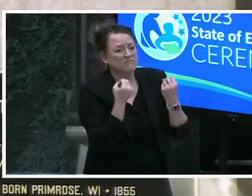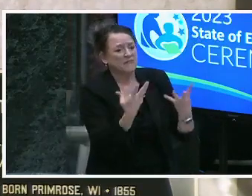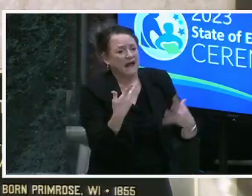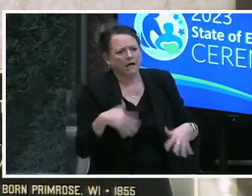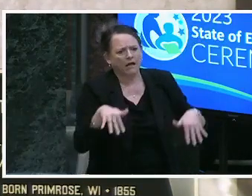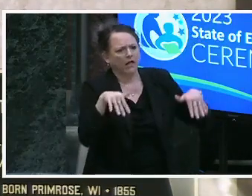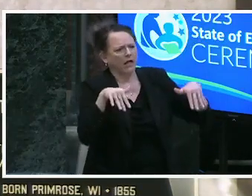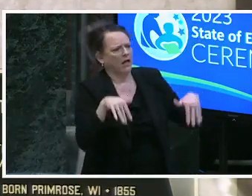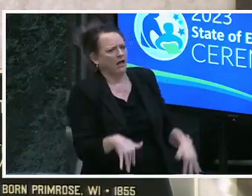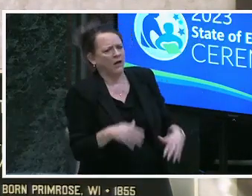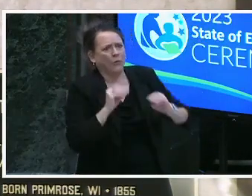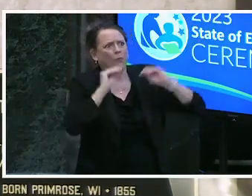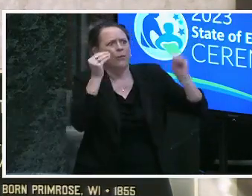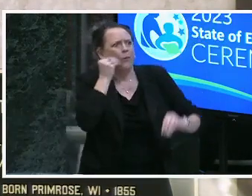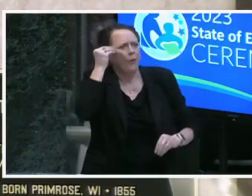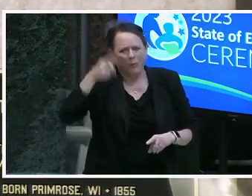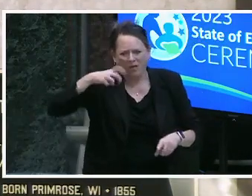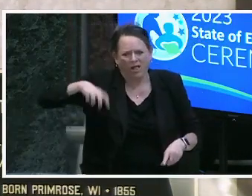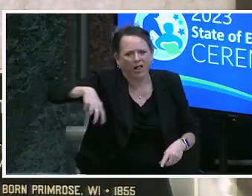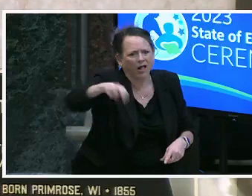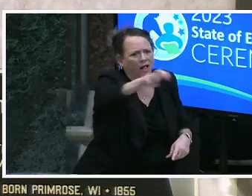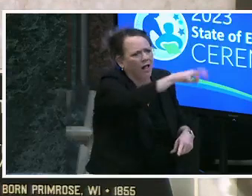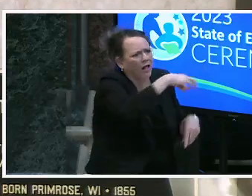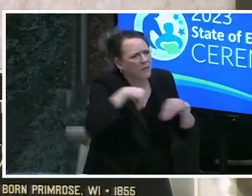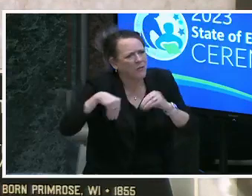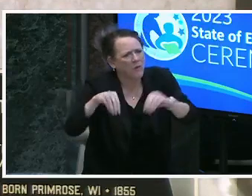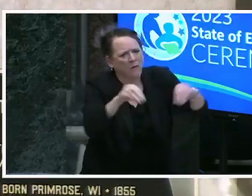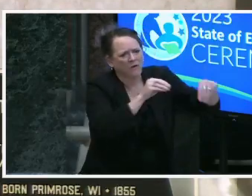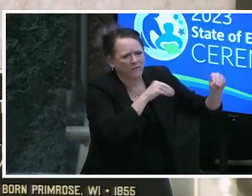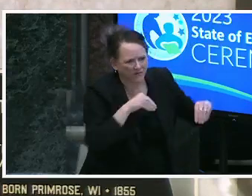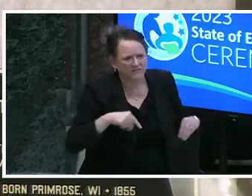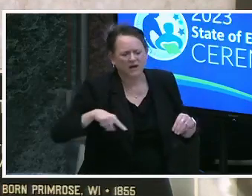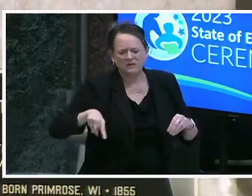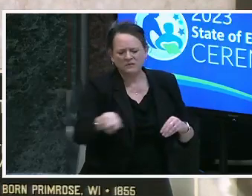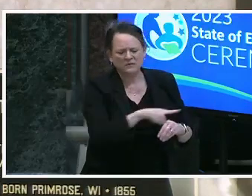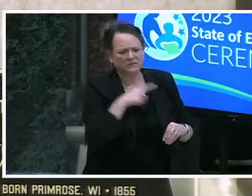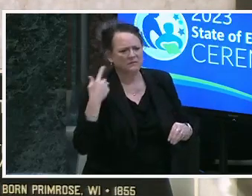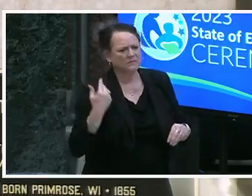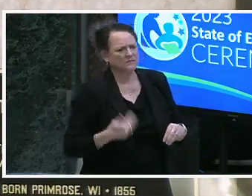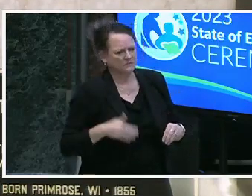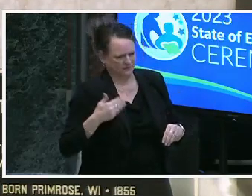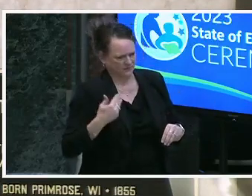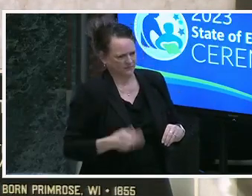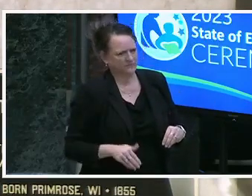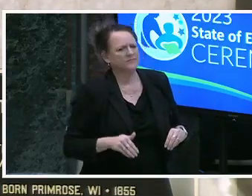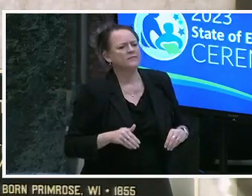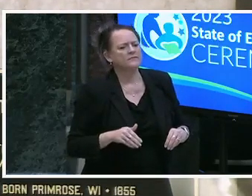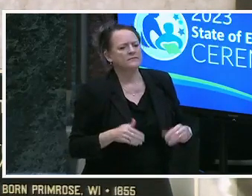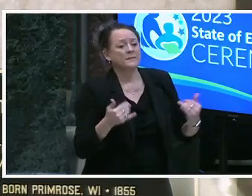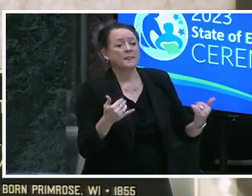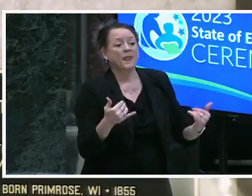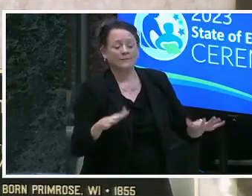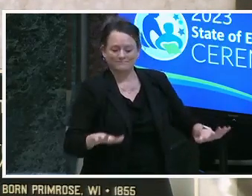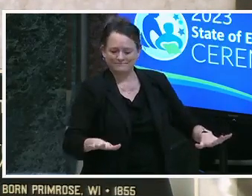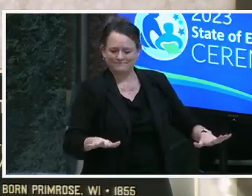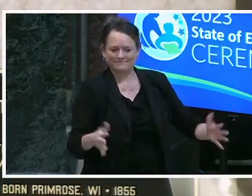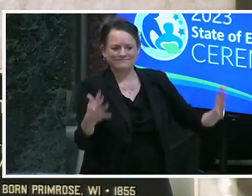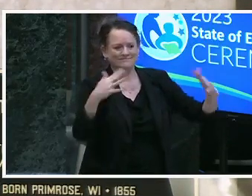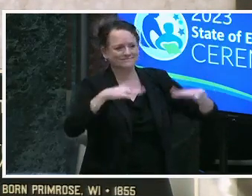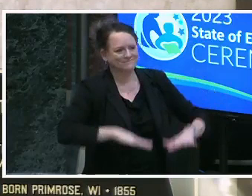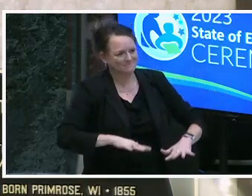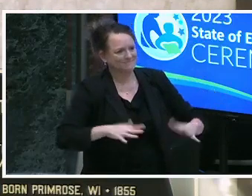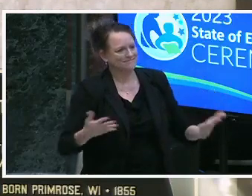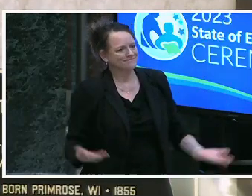movement and instability have been the only constant in their childhood. It's all they've ever known.